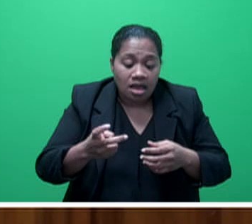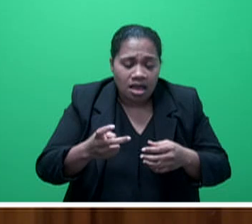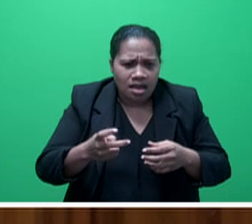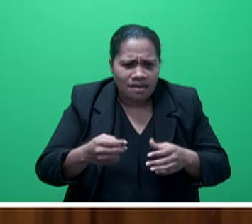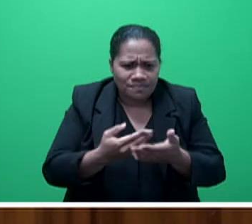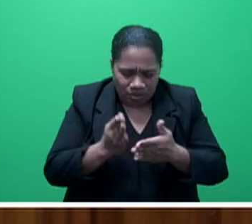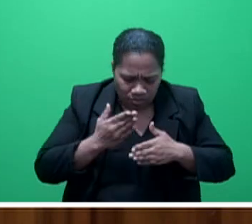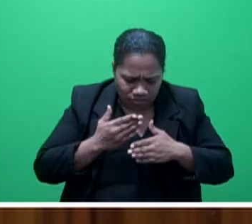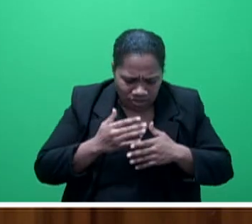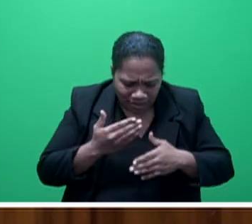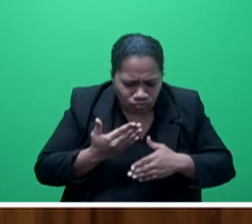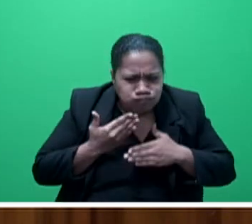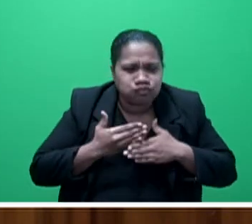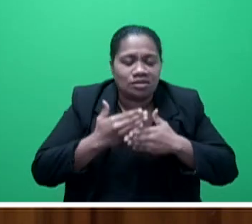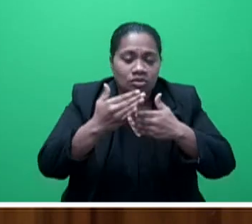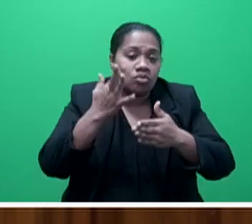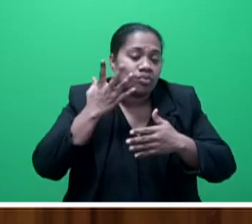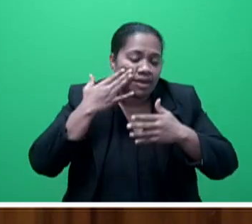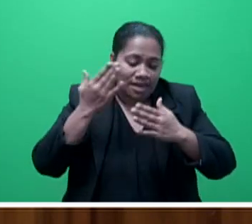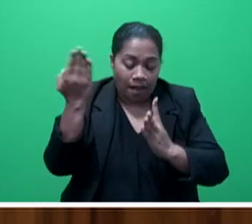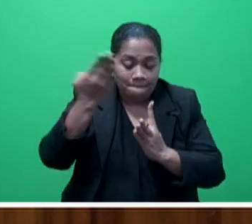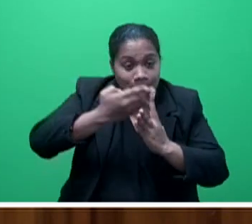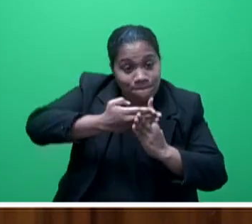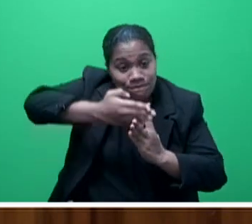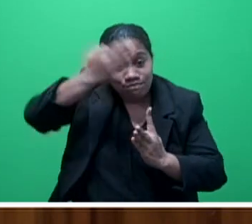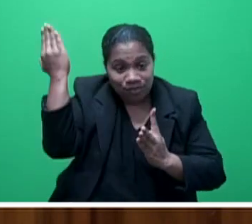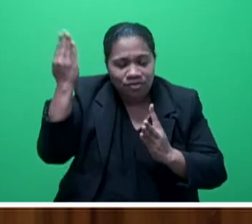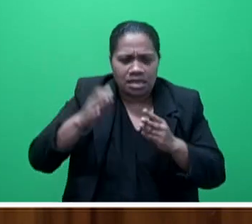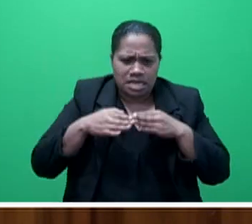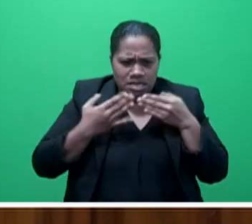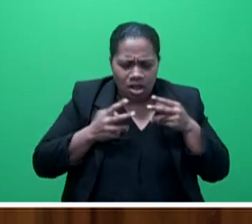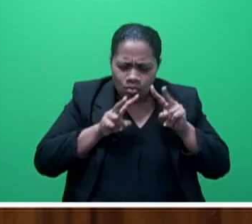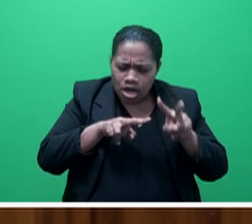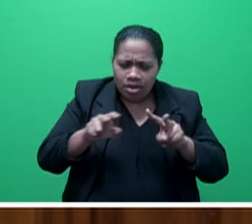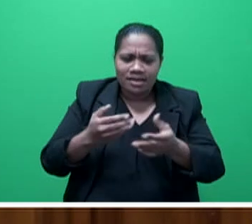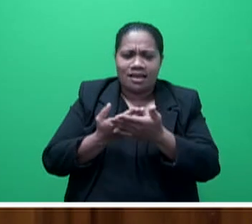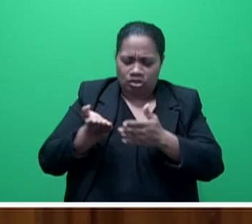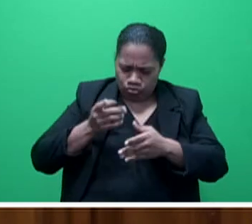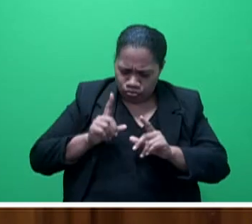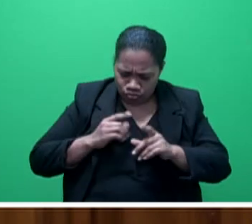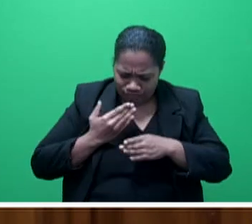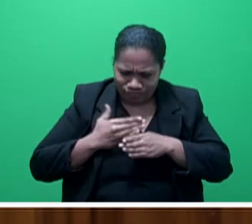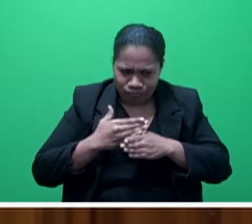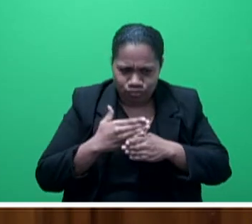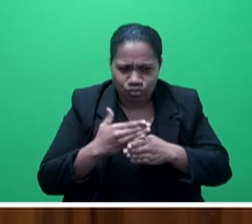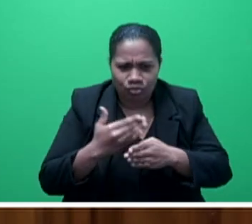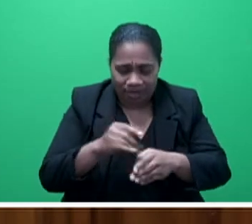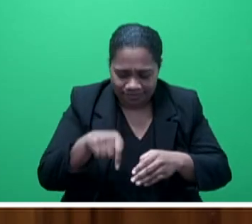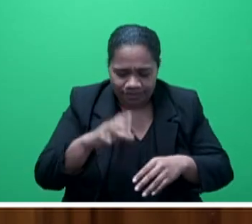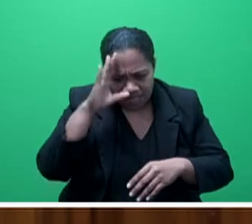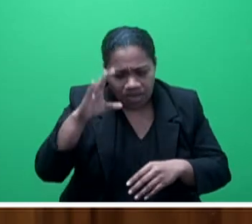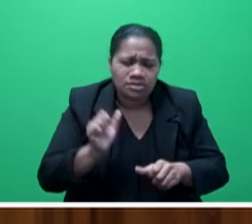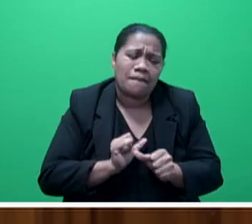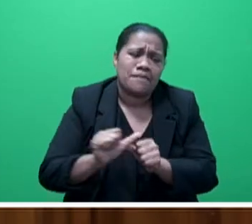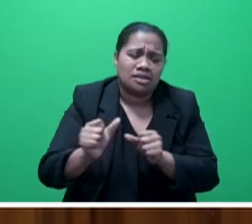the meantime, we are looking to generate jobs in this country. And the best way to generate jobs quickly is